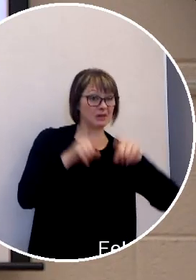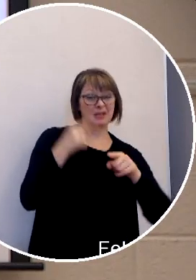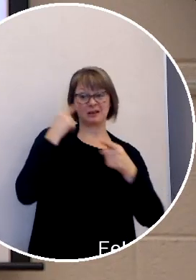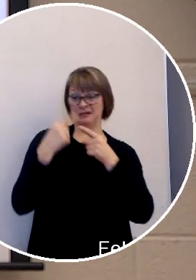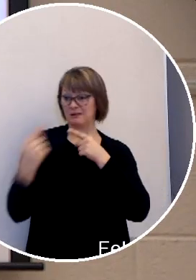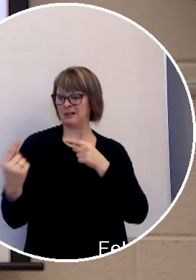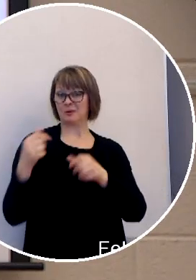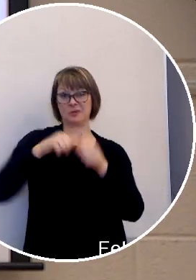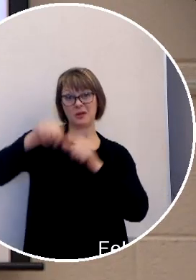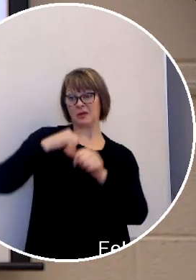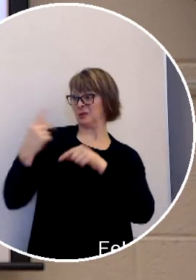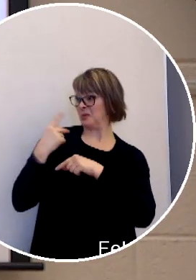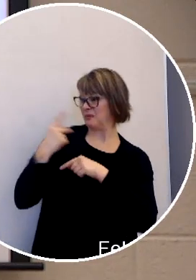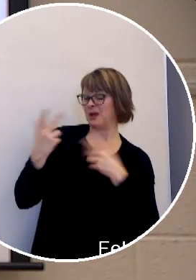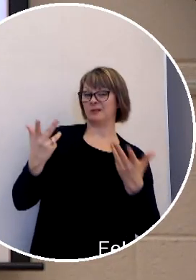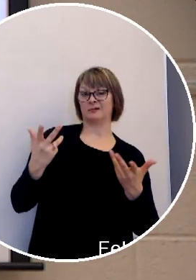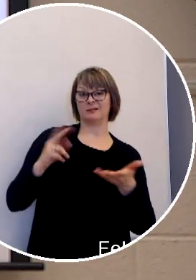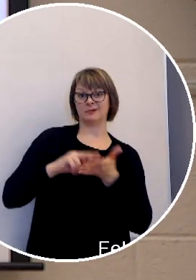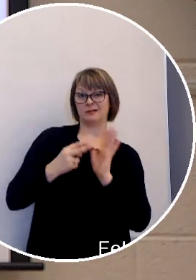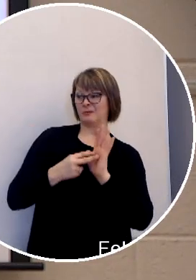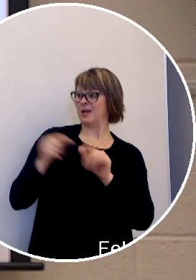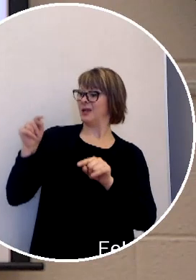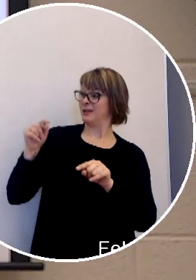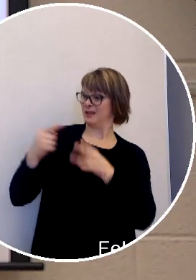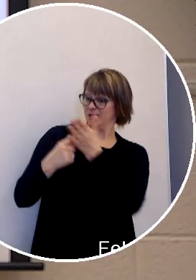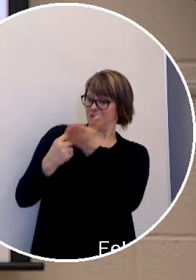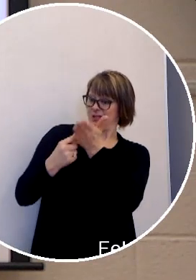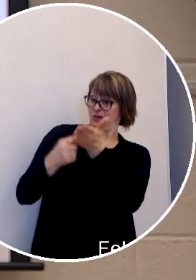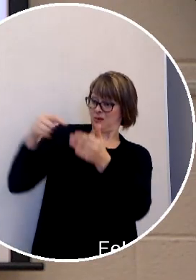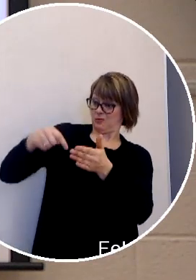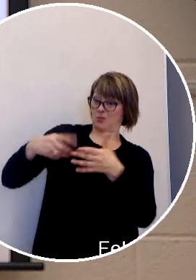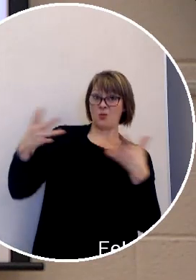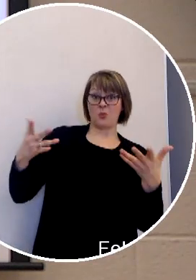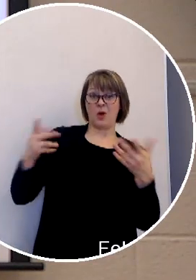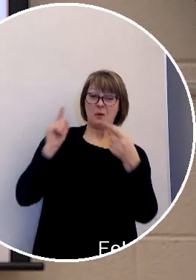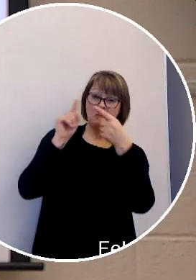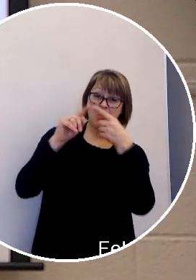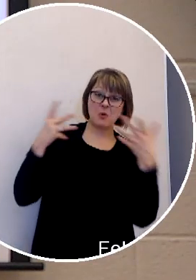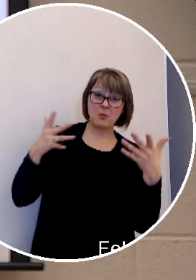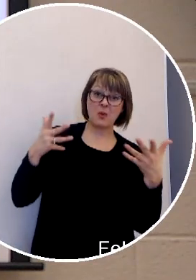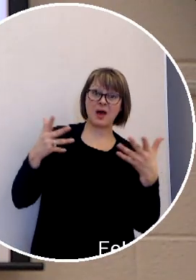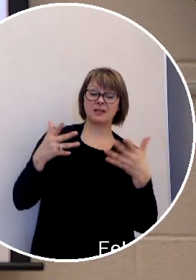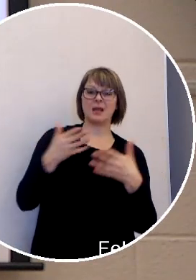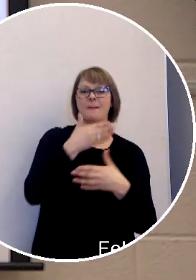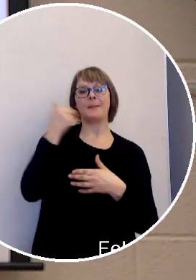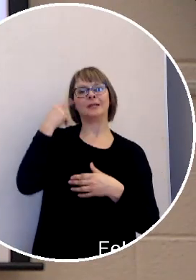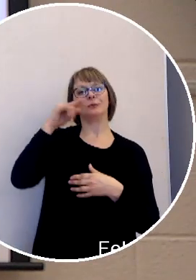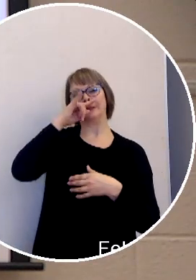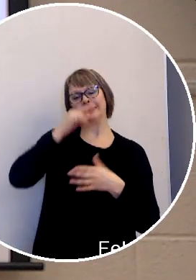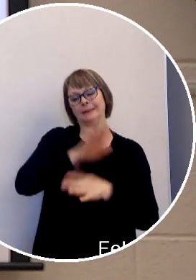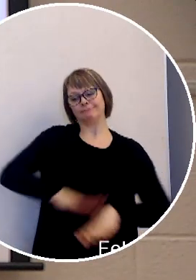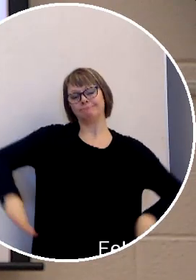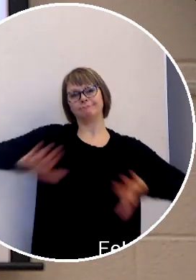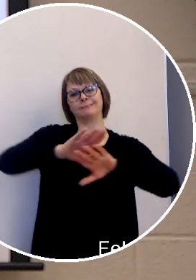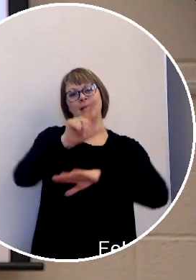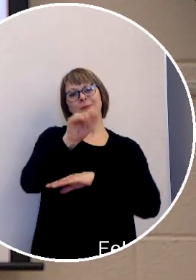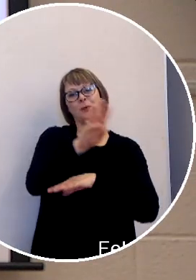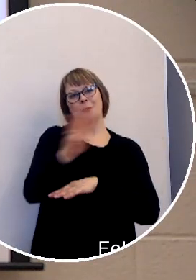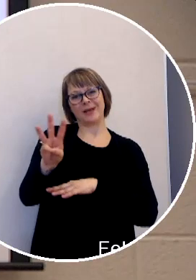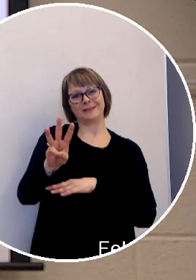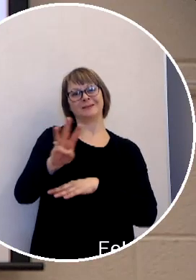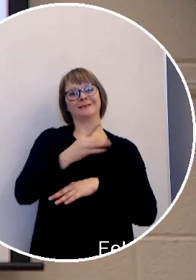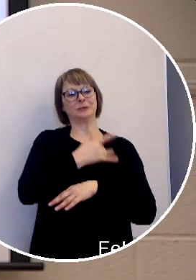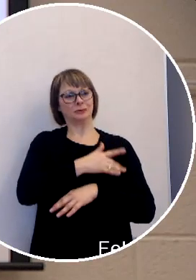agree or disagree, the premise of the discussion is always about the improvement and the best interest of the students within the Labrador West,